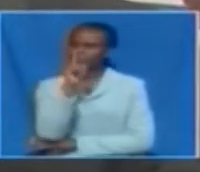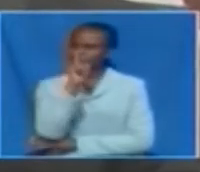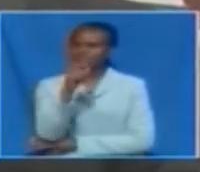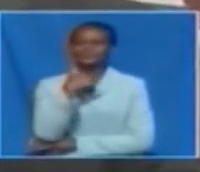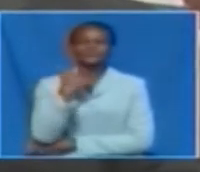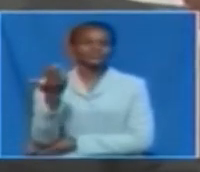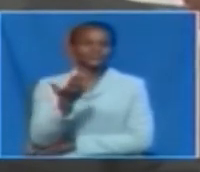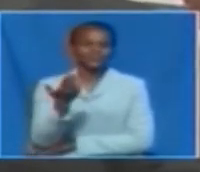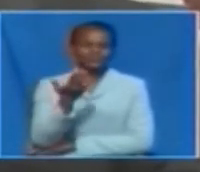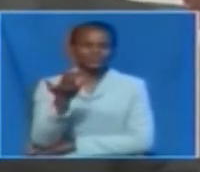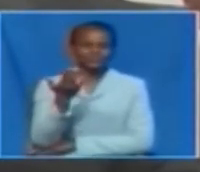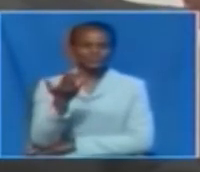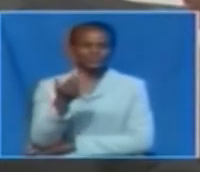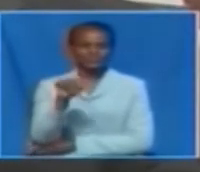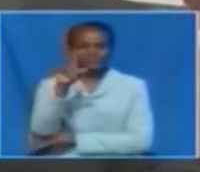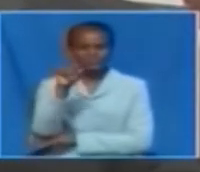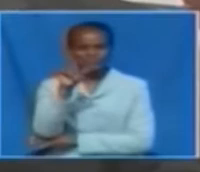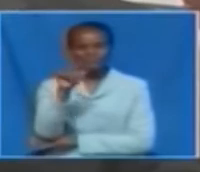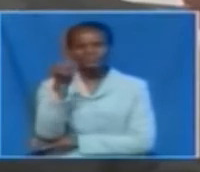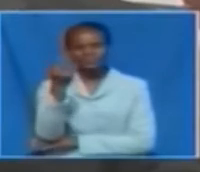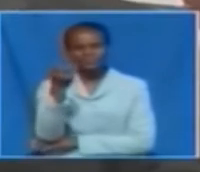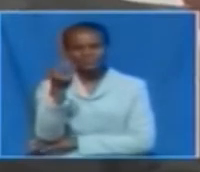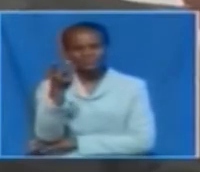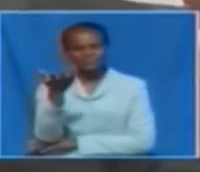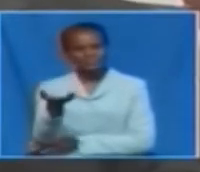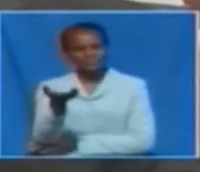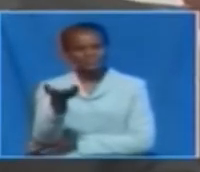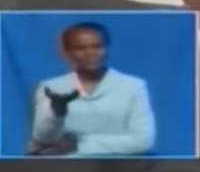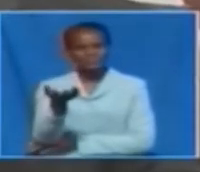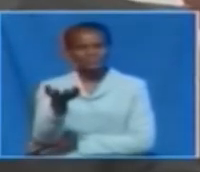mischievous. So what do you call the 2012? Was it a